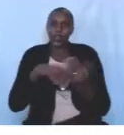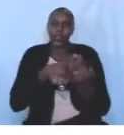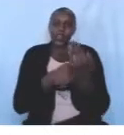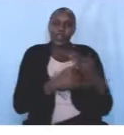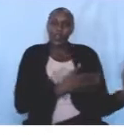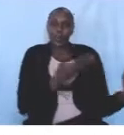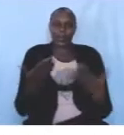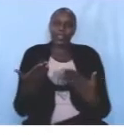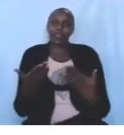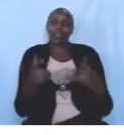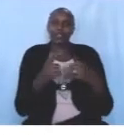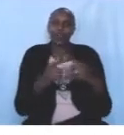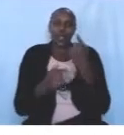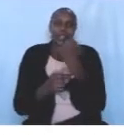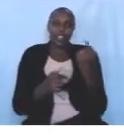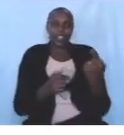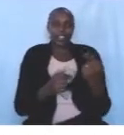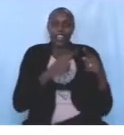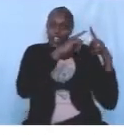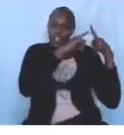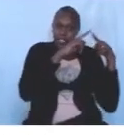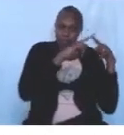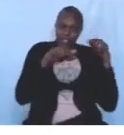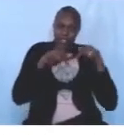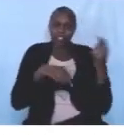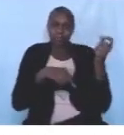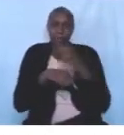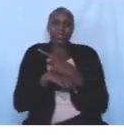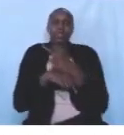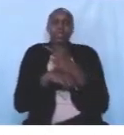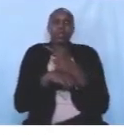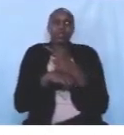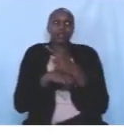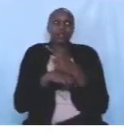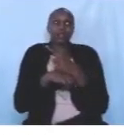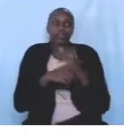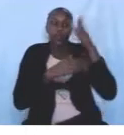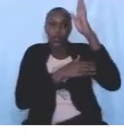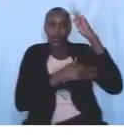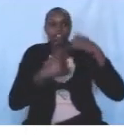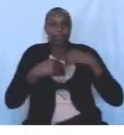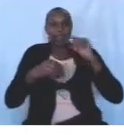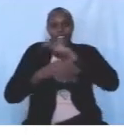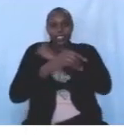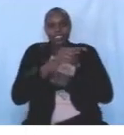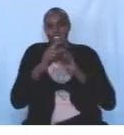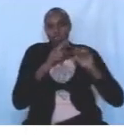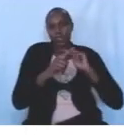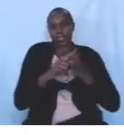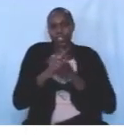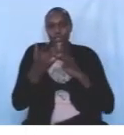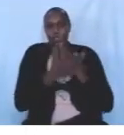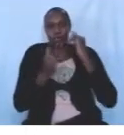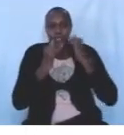morning and welcome to our daily encounter. This month, God has been gracious to see us through last